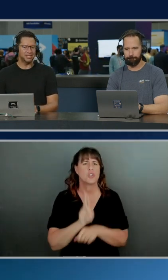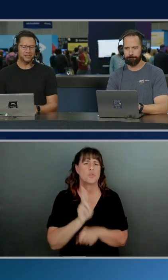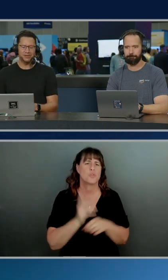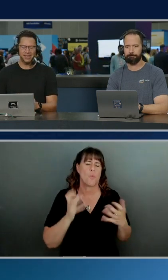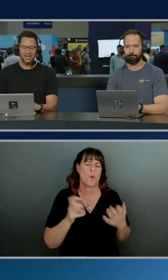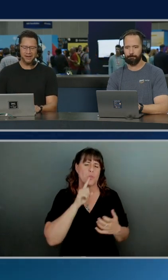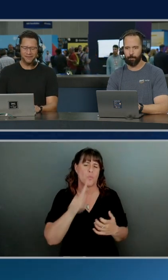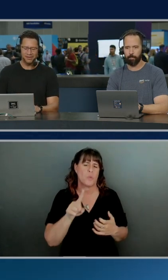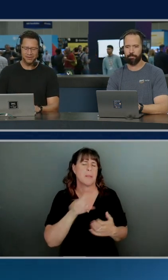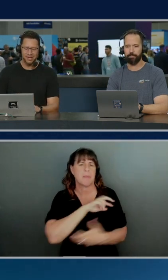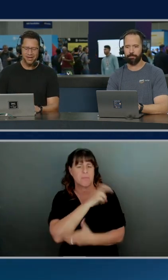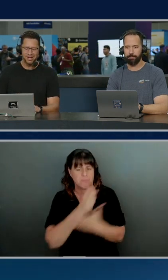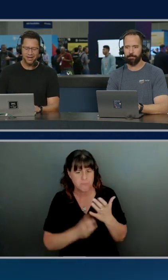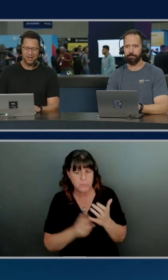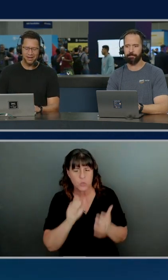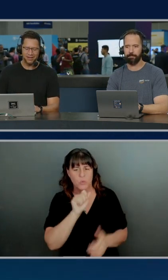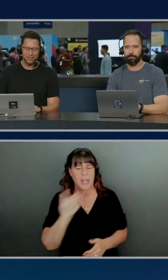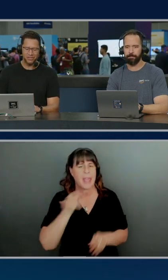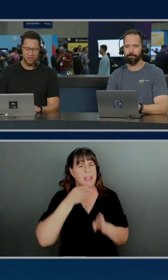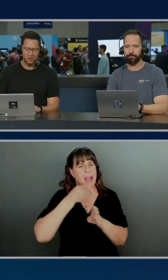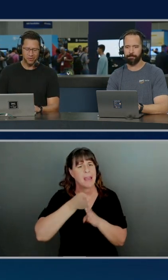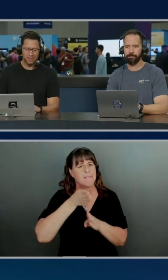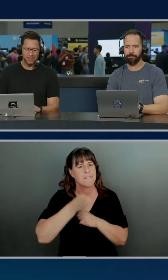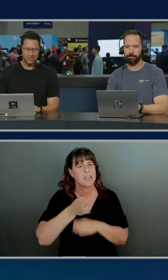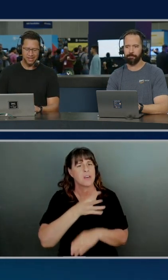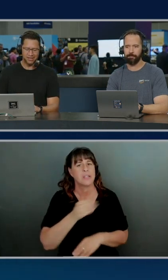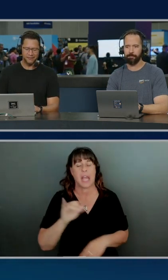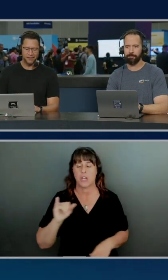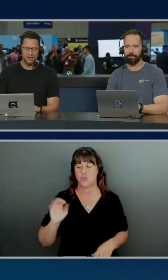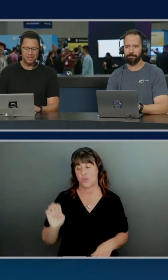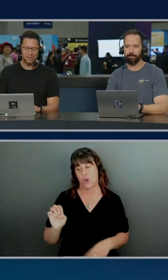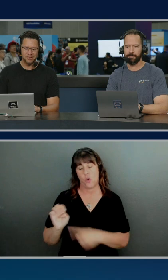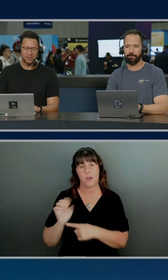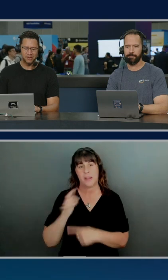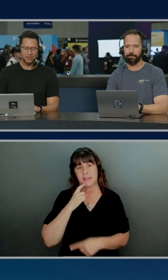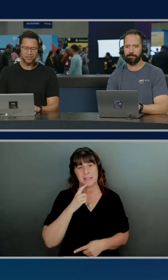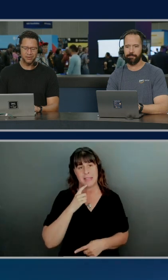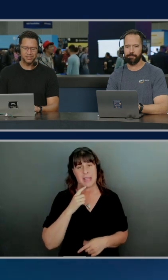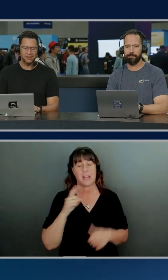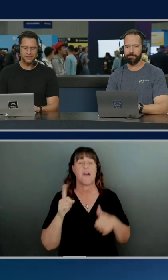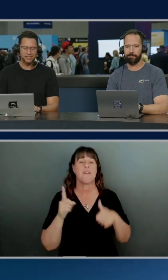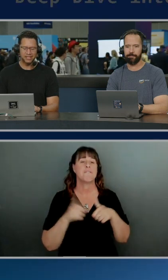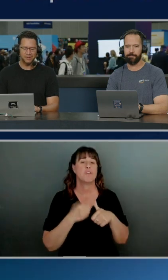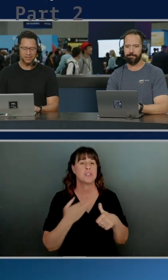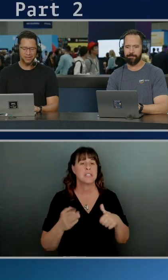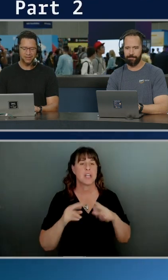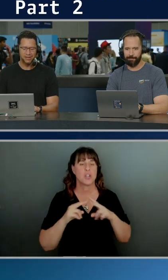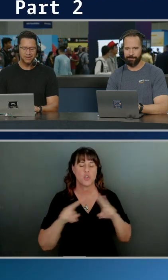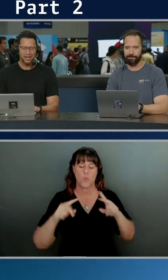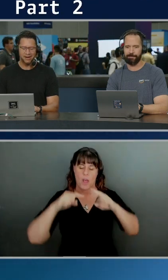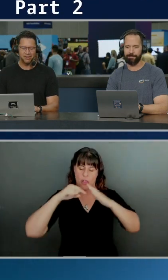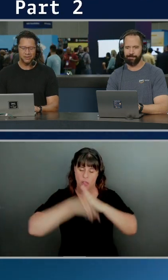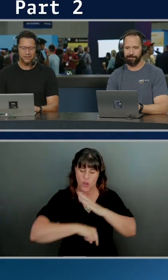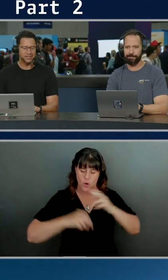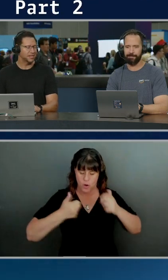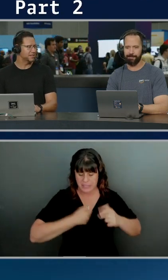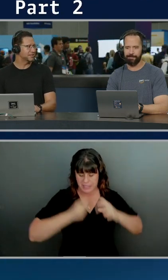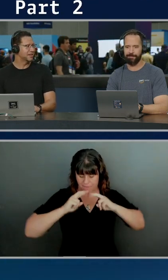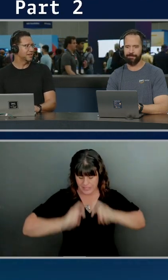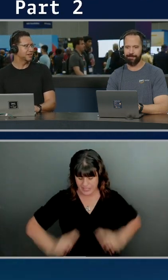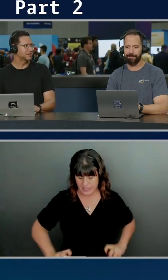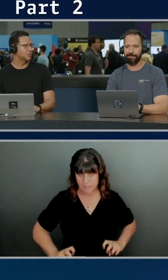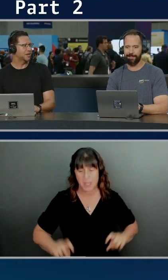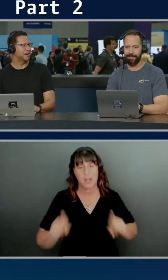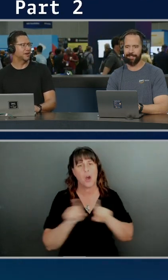jump into the AI field. And Joe is saying the first step is to do a thorough self-assessment. And also even